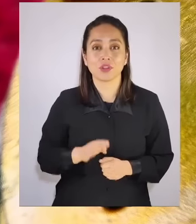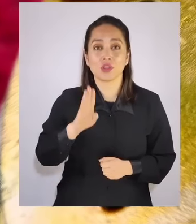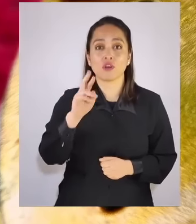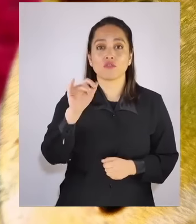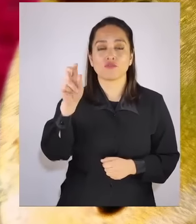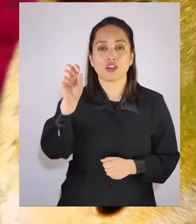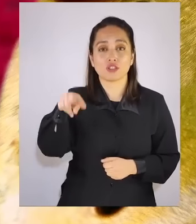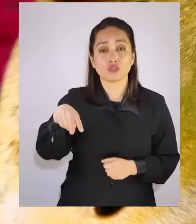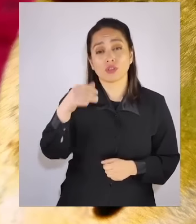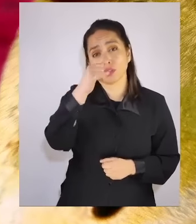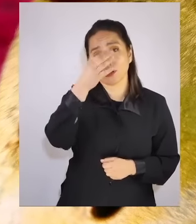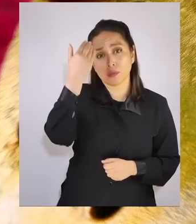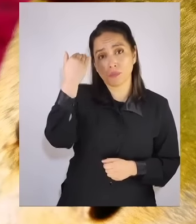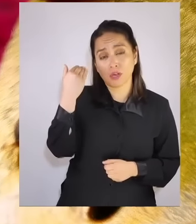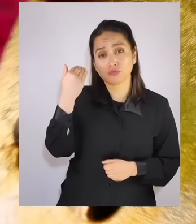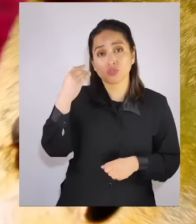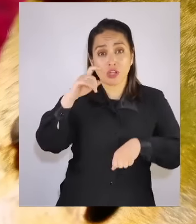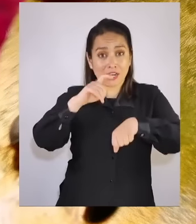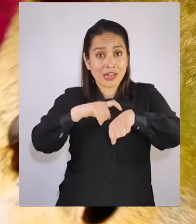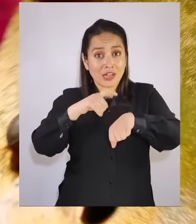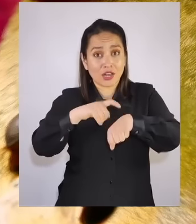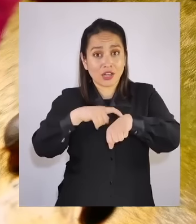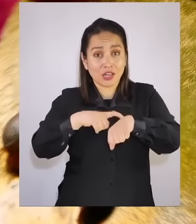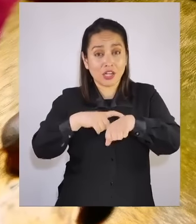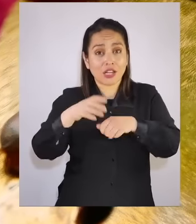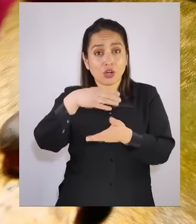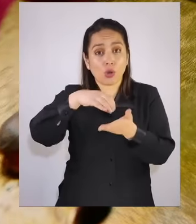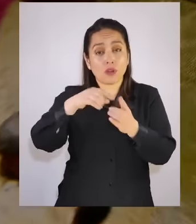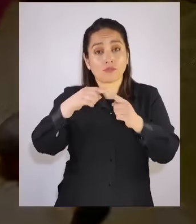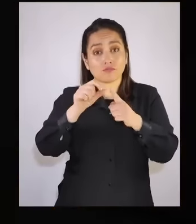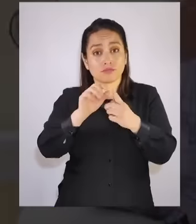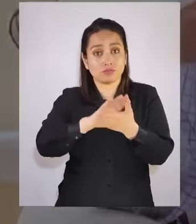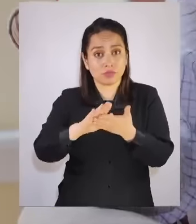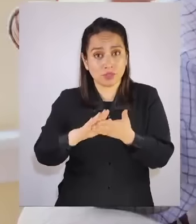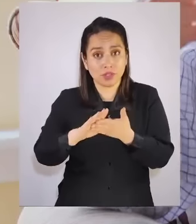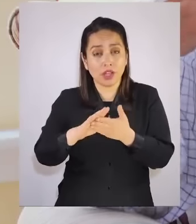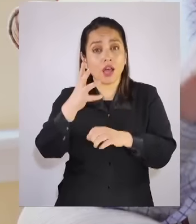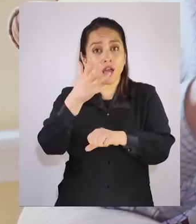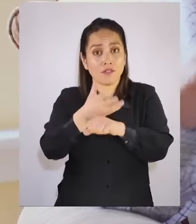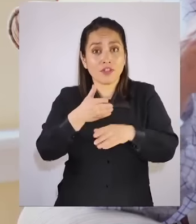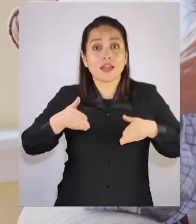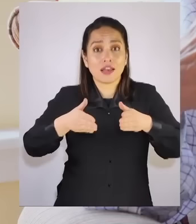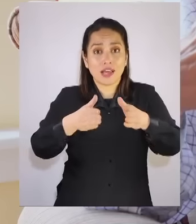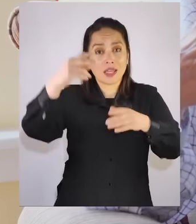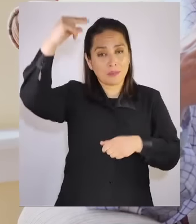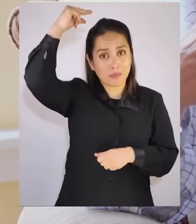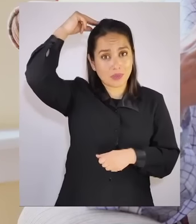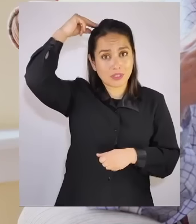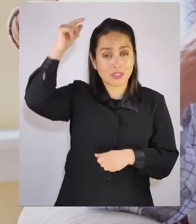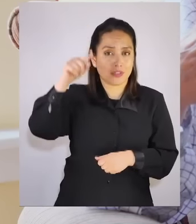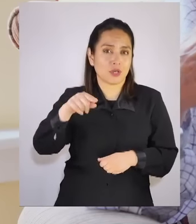Bryson at that time was the top clockmaker in Edinburgh with a premises on Princes Street, the main street of